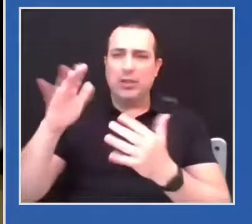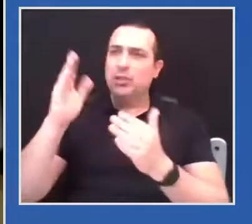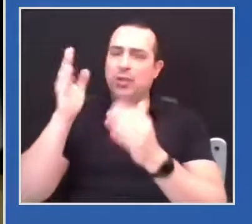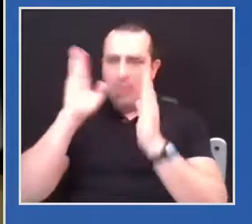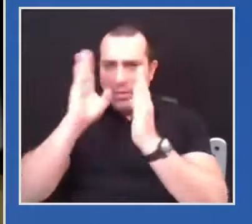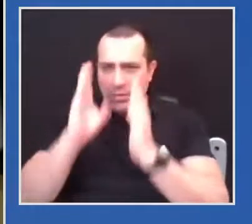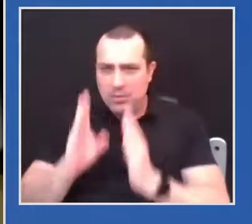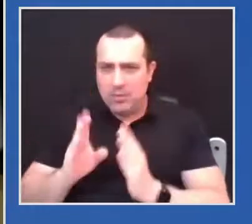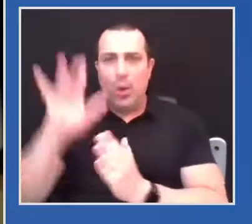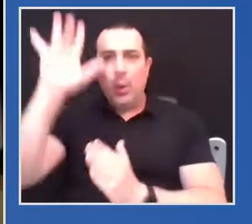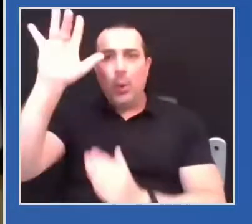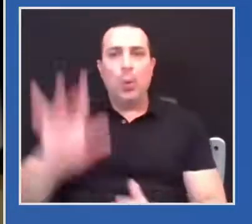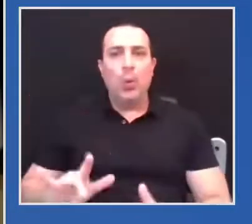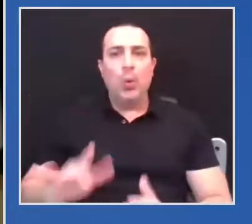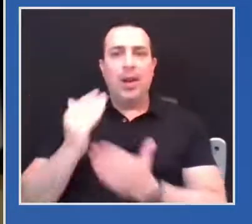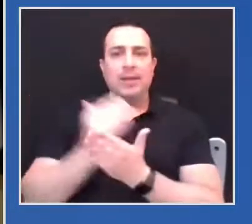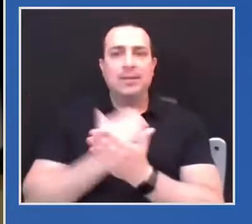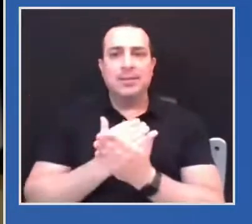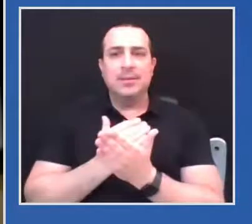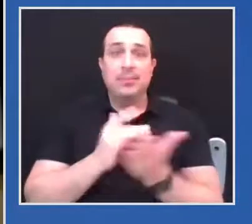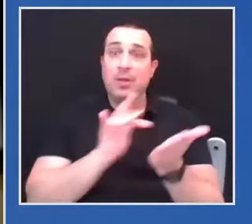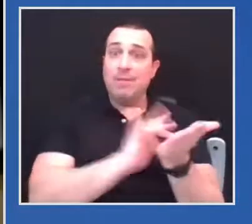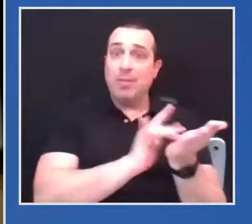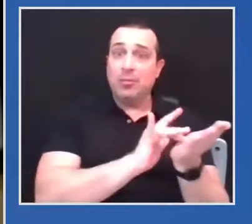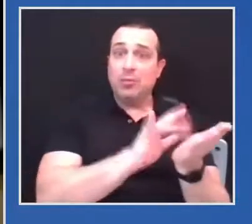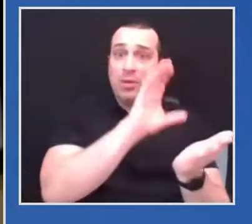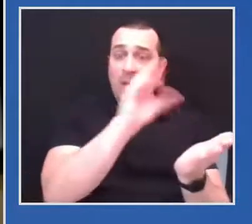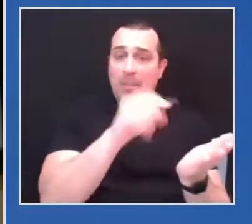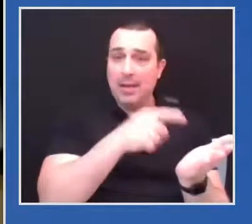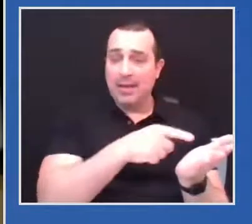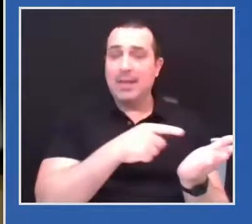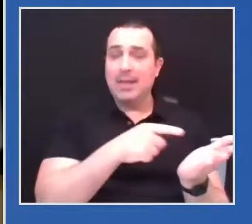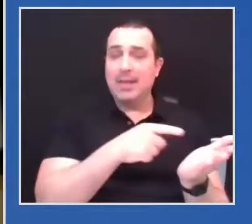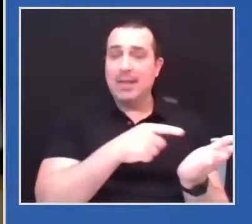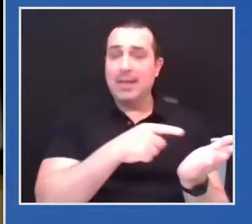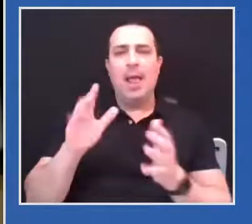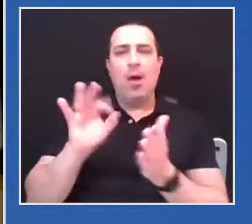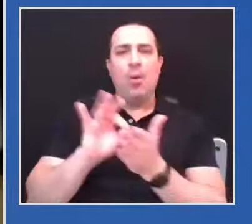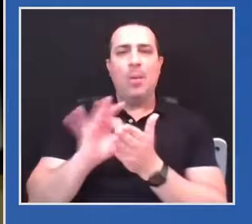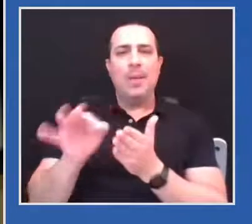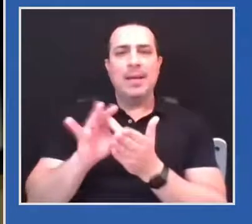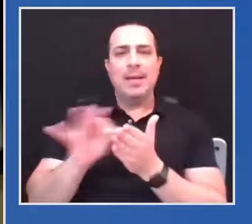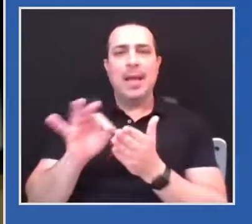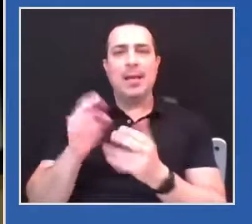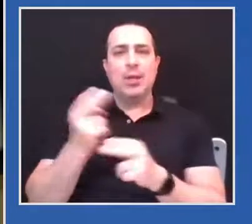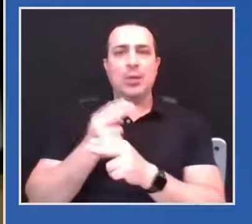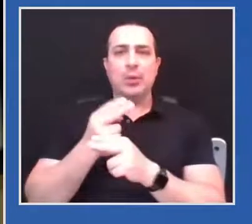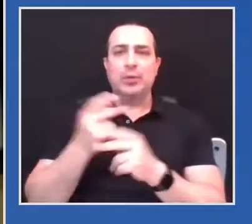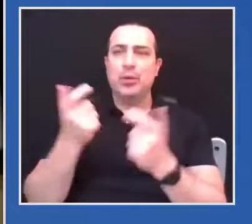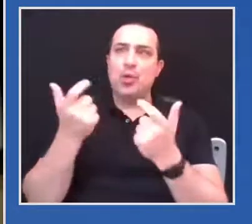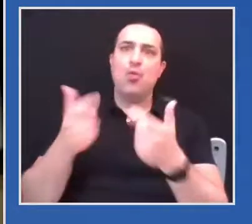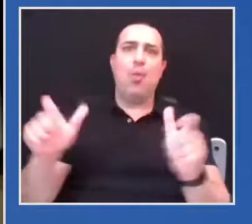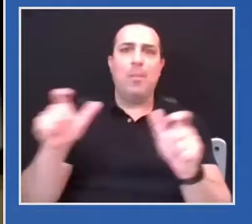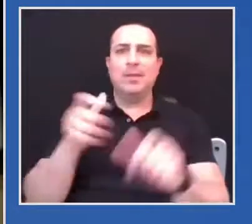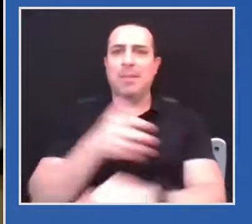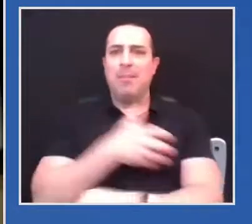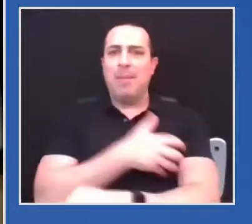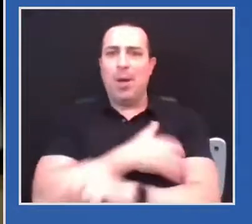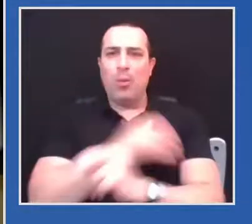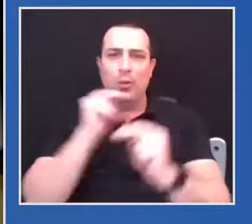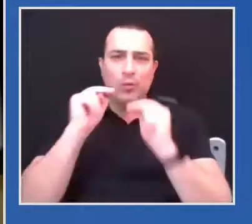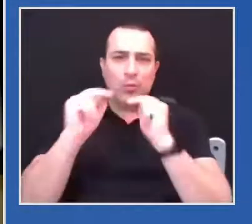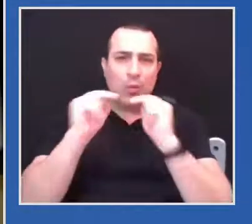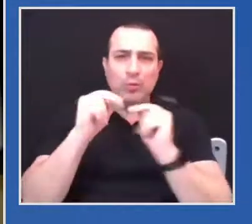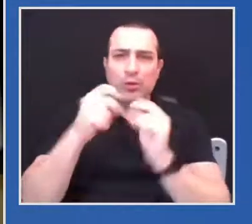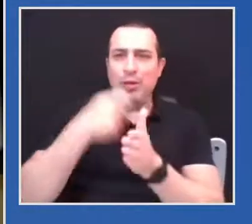companies. We'll allow Medicaid to, again, use its enormous bargaining power to negotiate prices